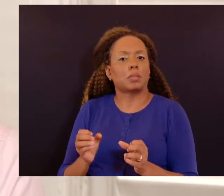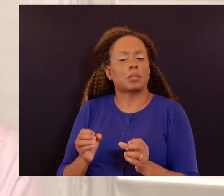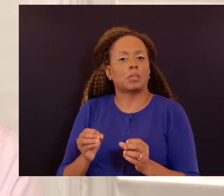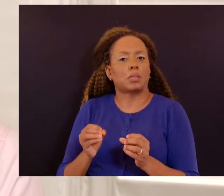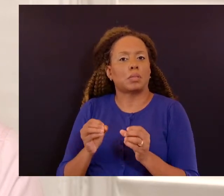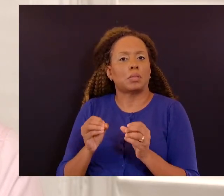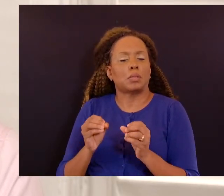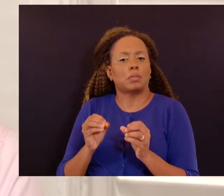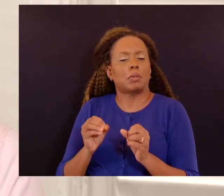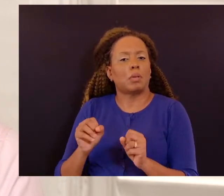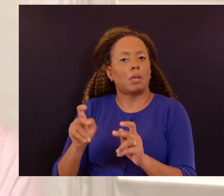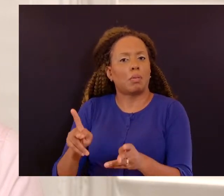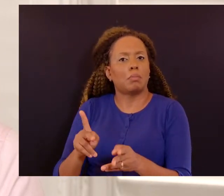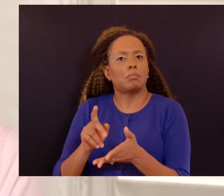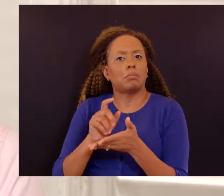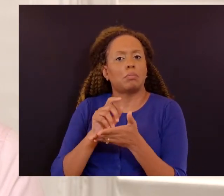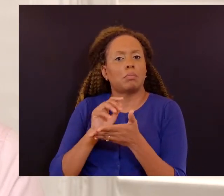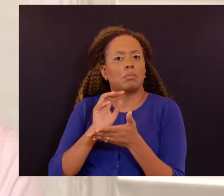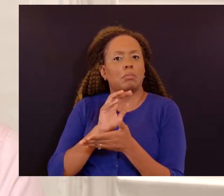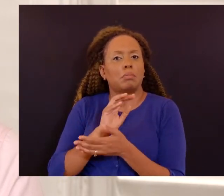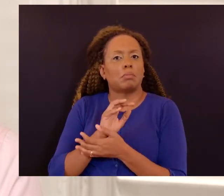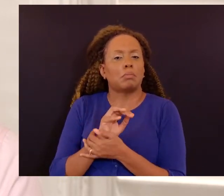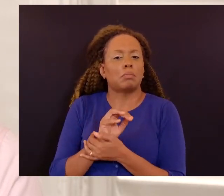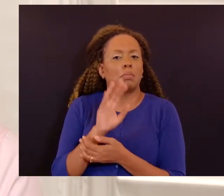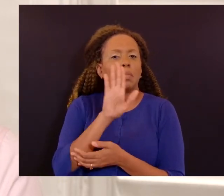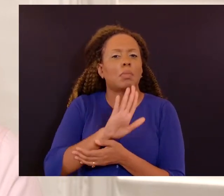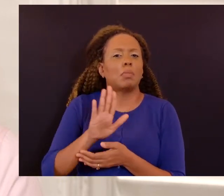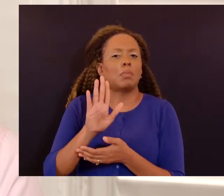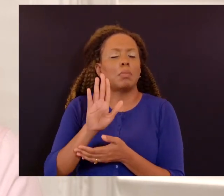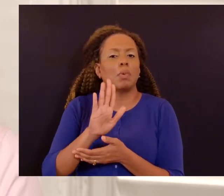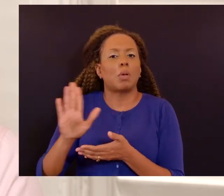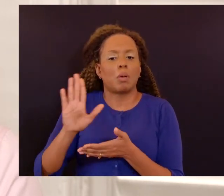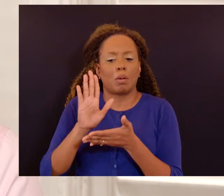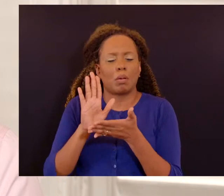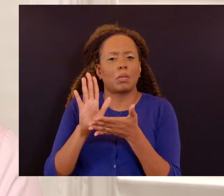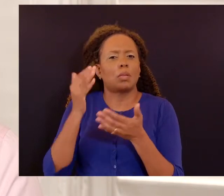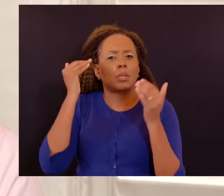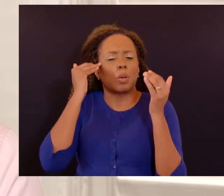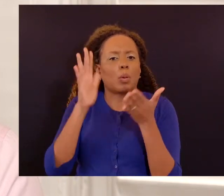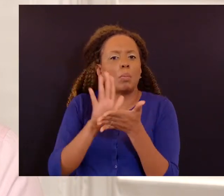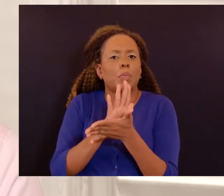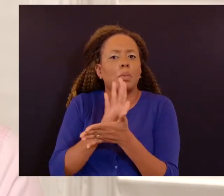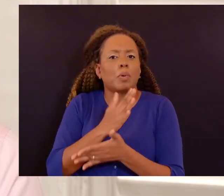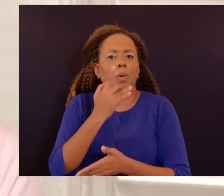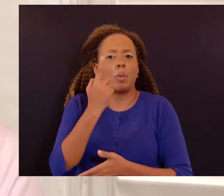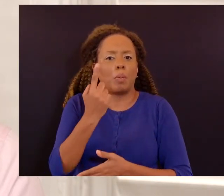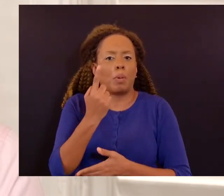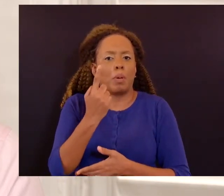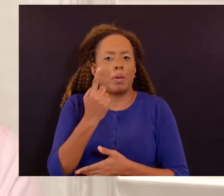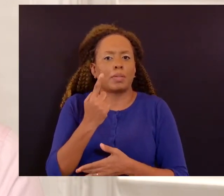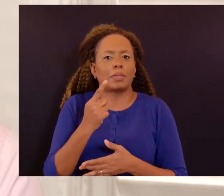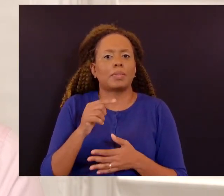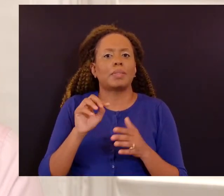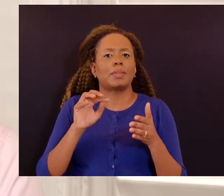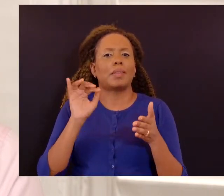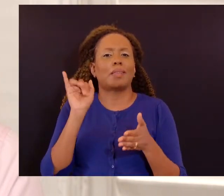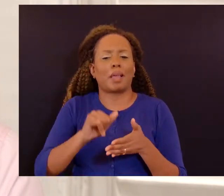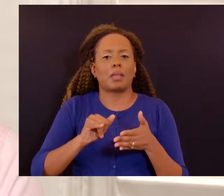as many of their paper ones, which would be the multiple choice papers, using the e-testing platform this